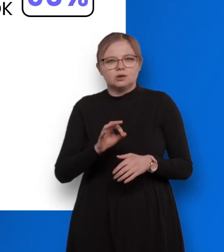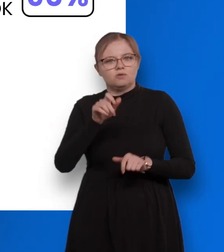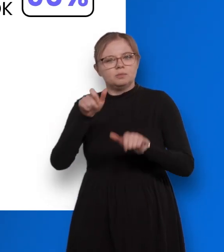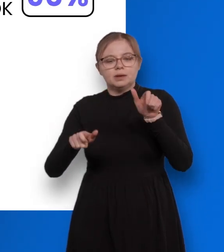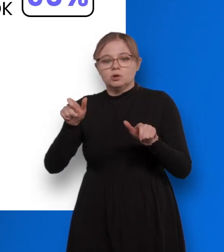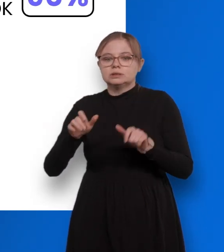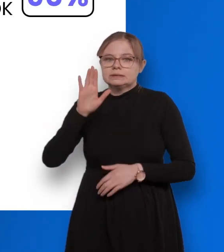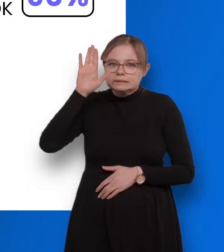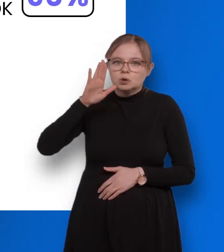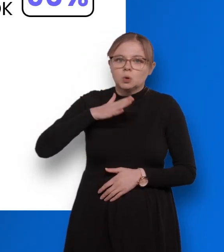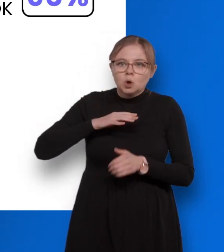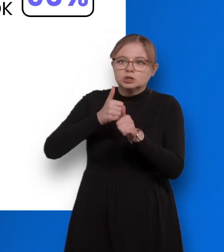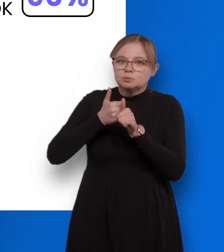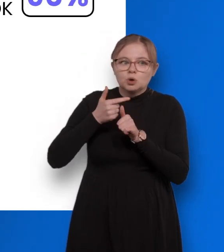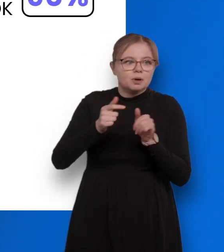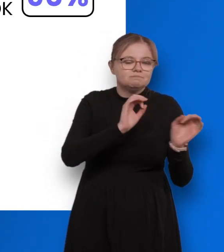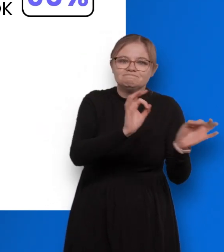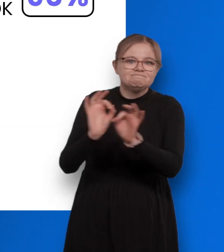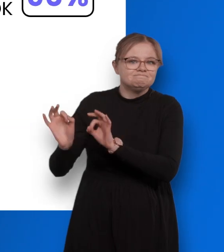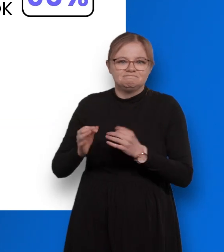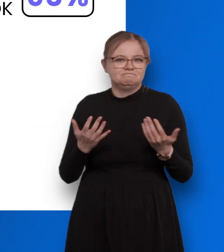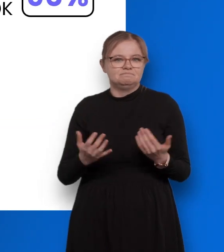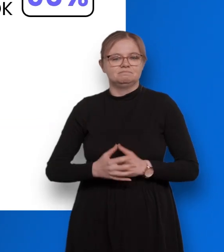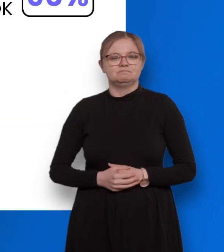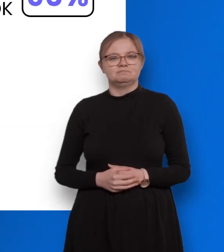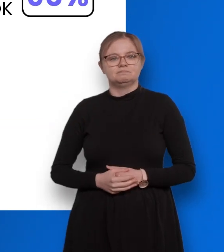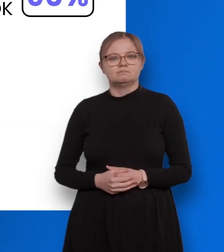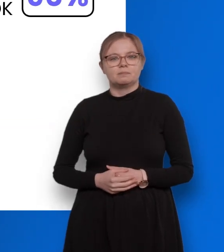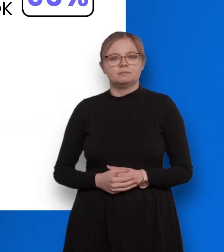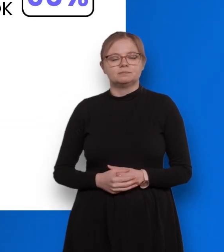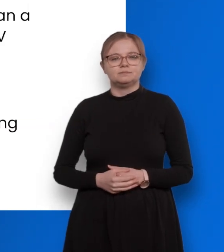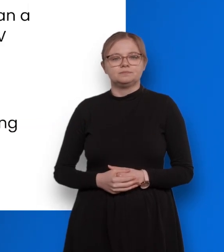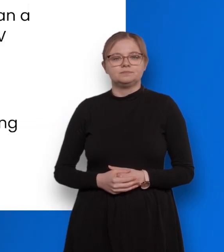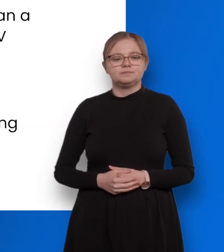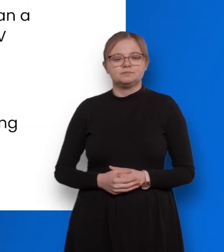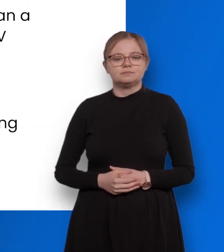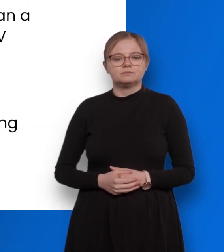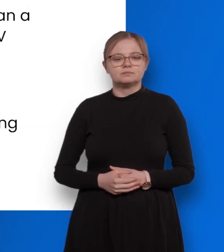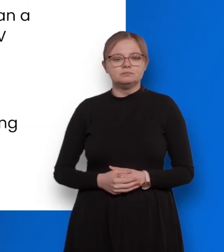actually might have required support to prepare. Next slide, please.